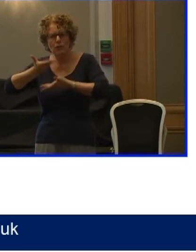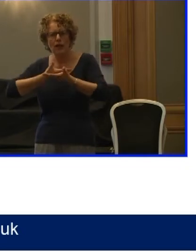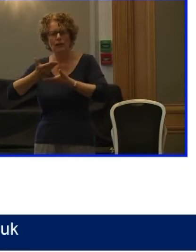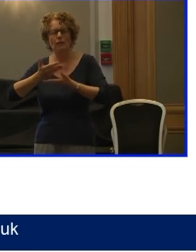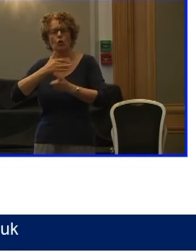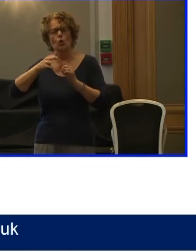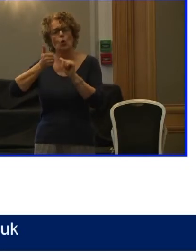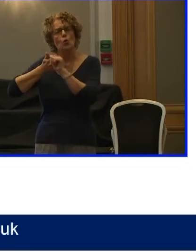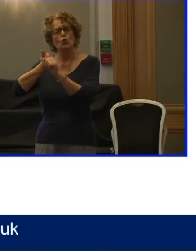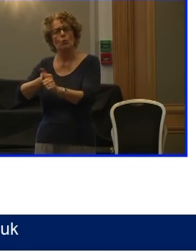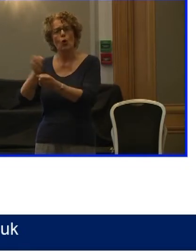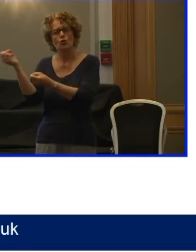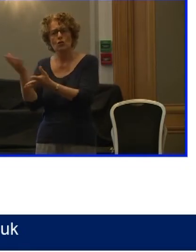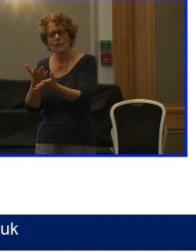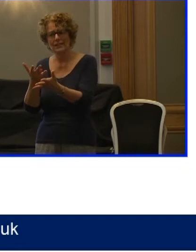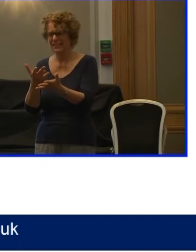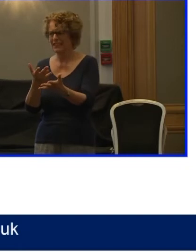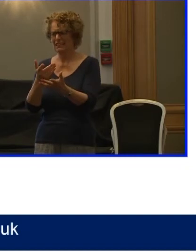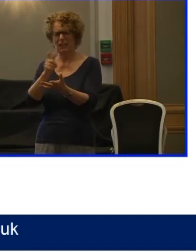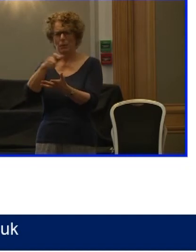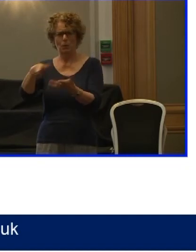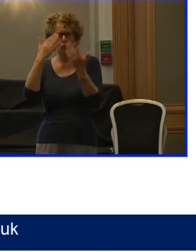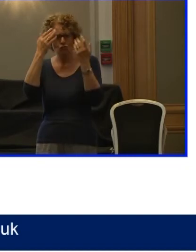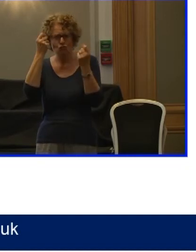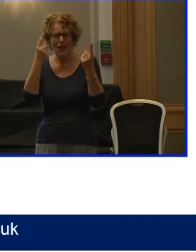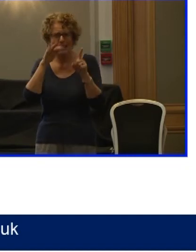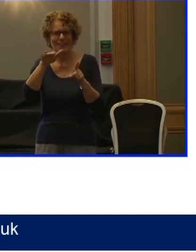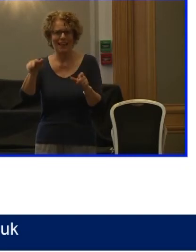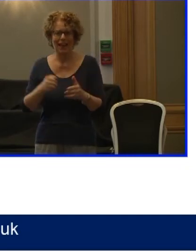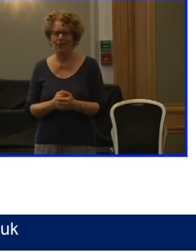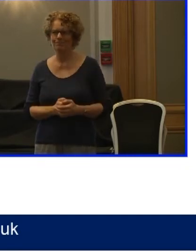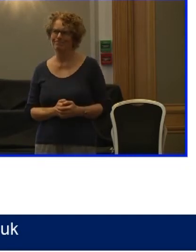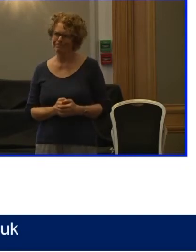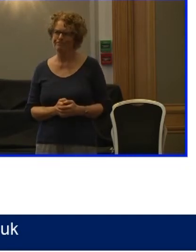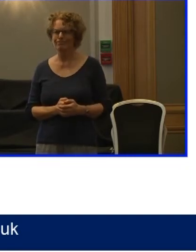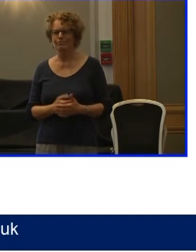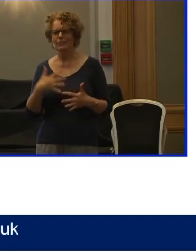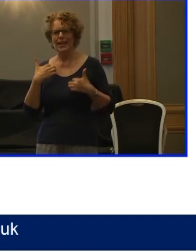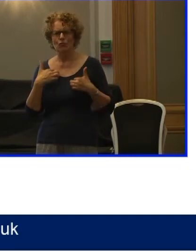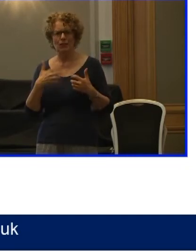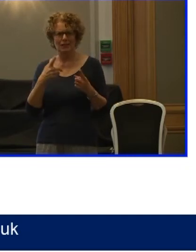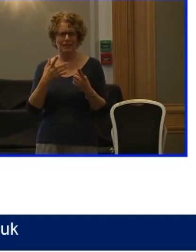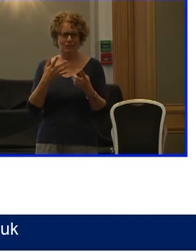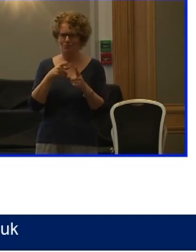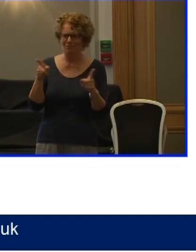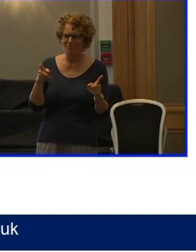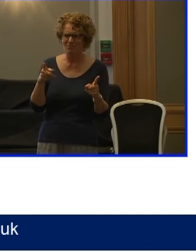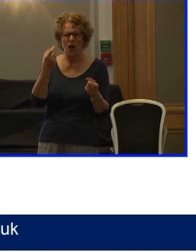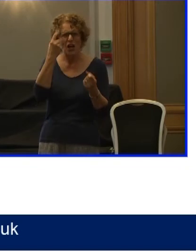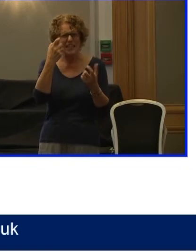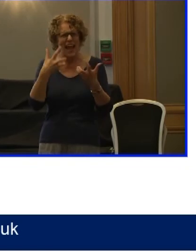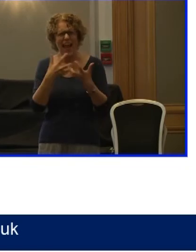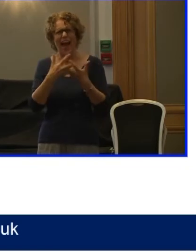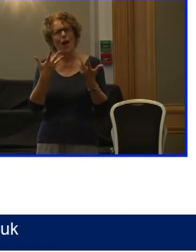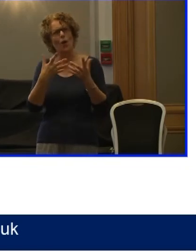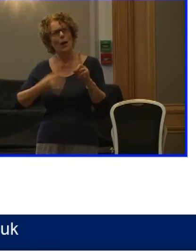services all seem to be elusive to our community. So I'd be really interested if anyone's got any ideas about how we might be able to